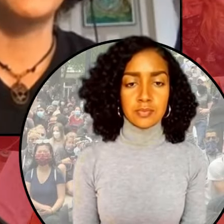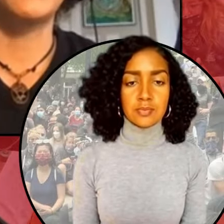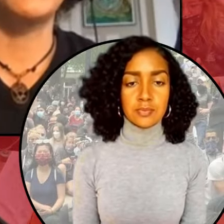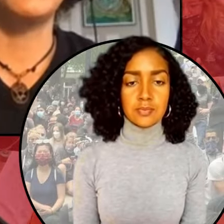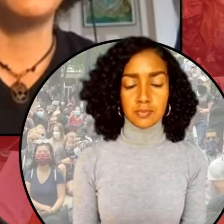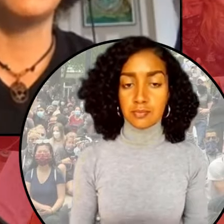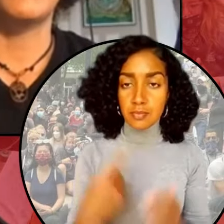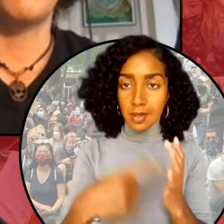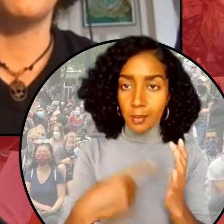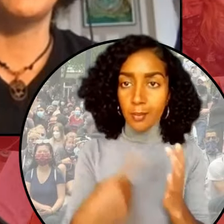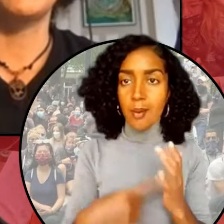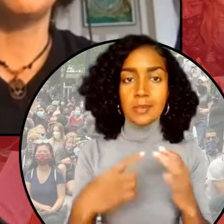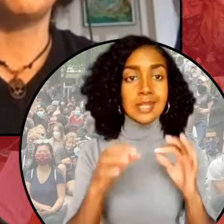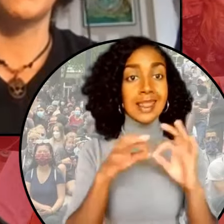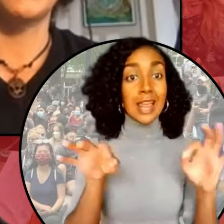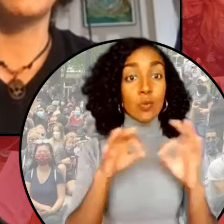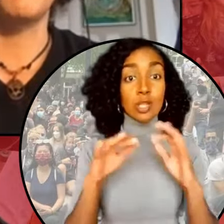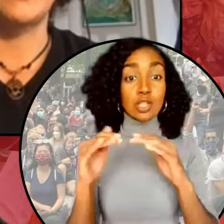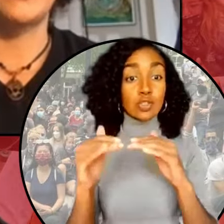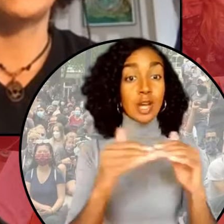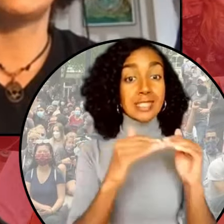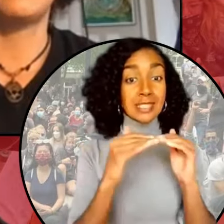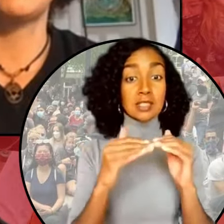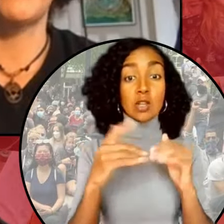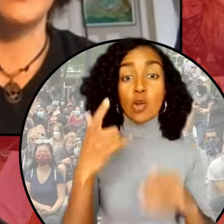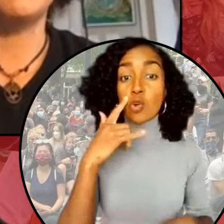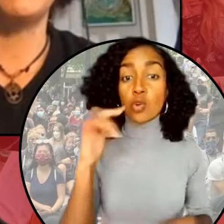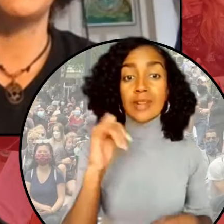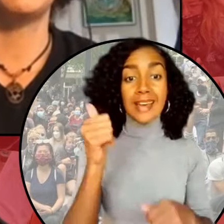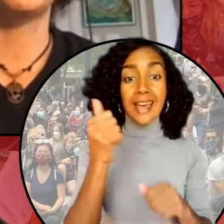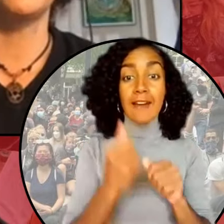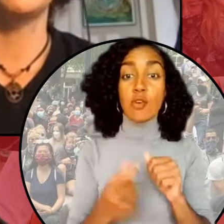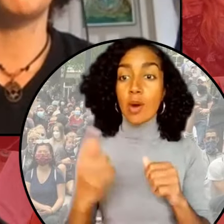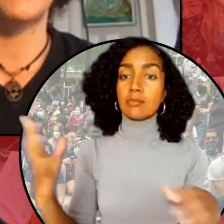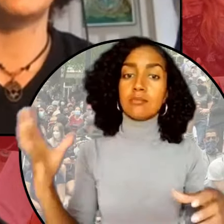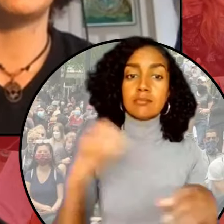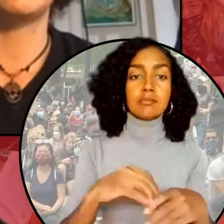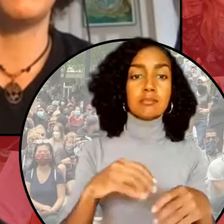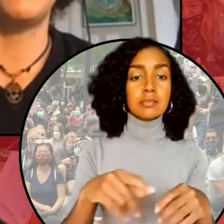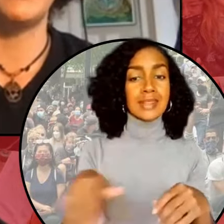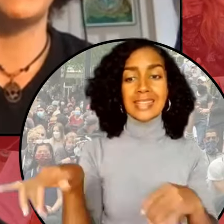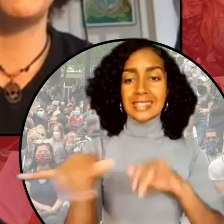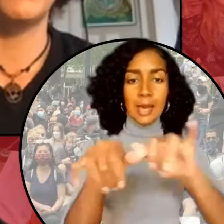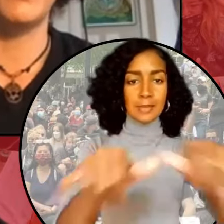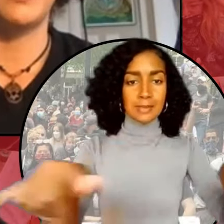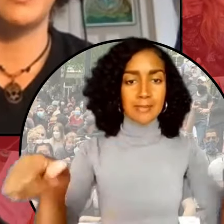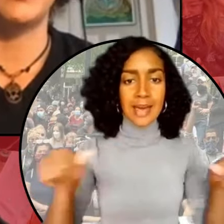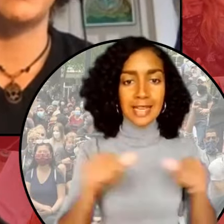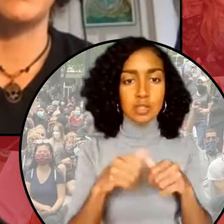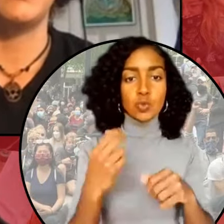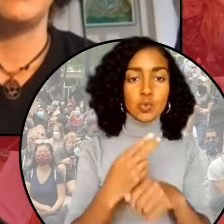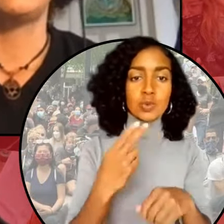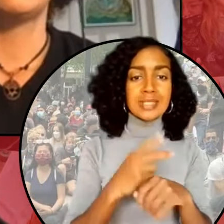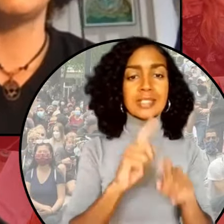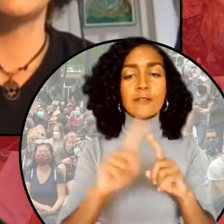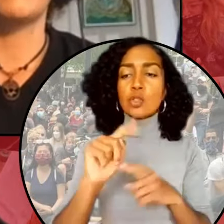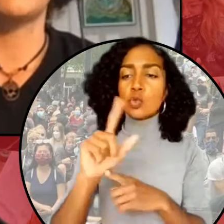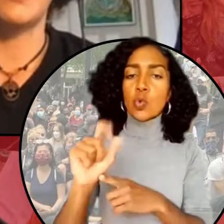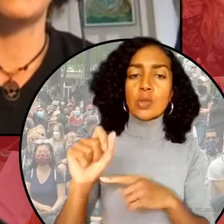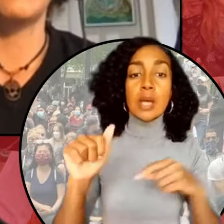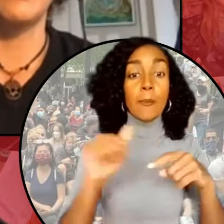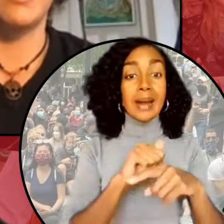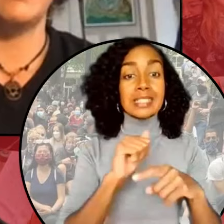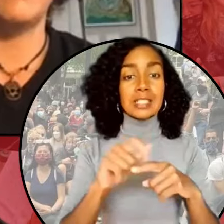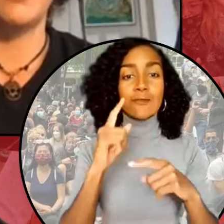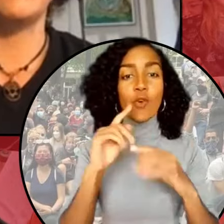Sometimes language justice looks like everyone participating in the same space using the tools and practices of equitable communication. And